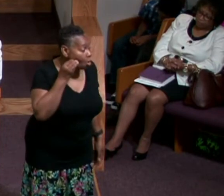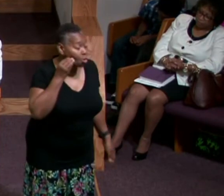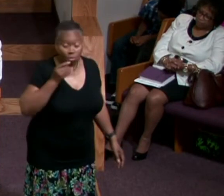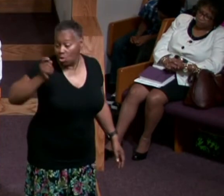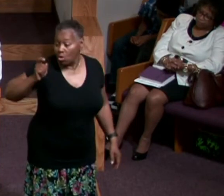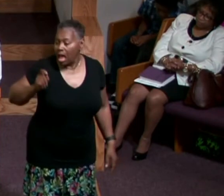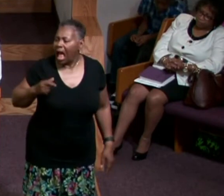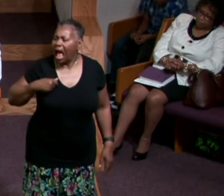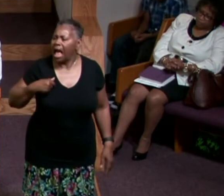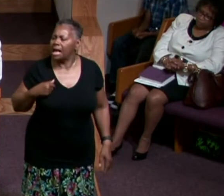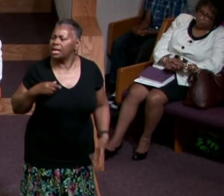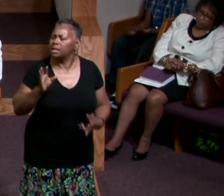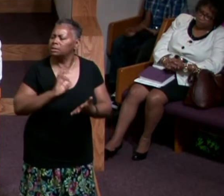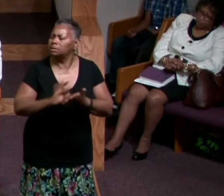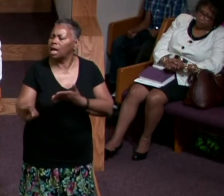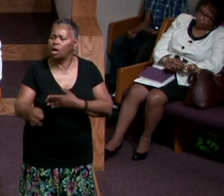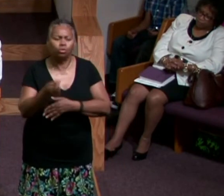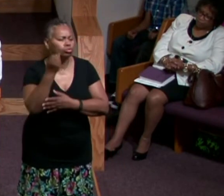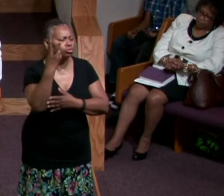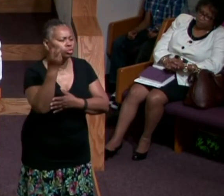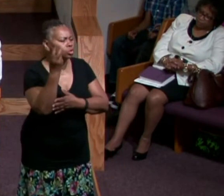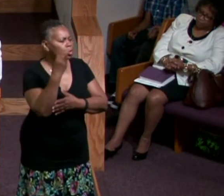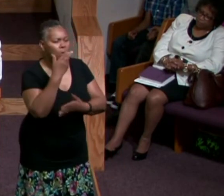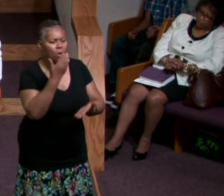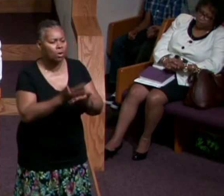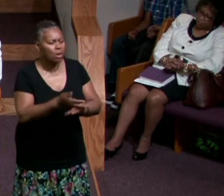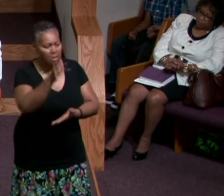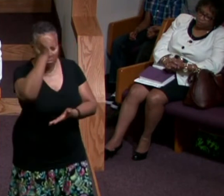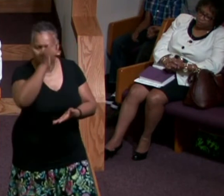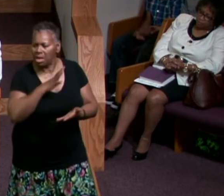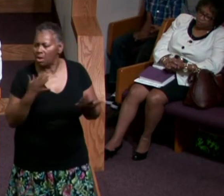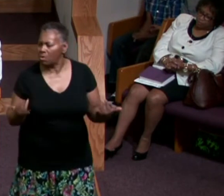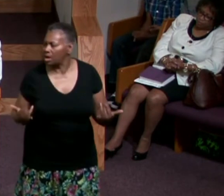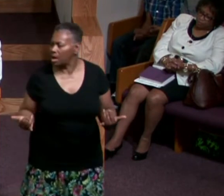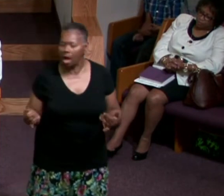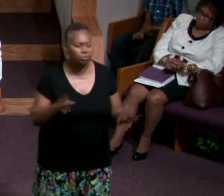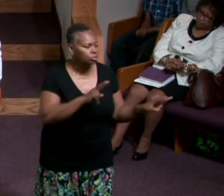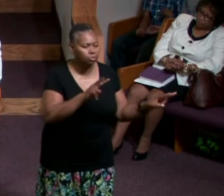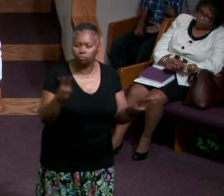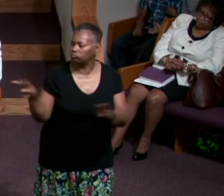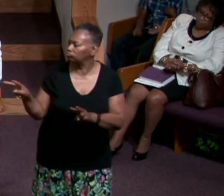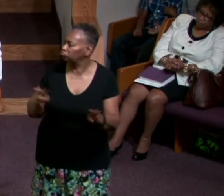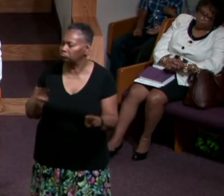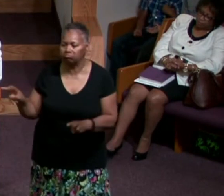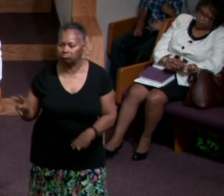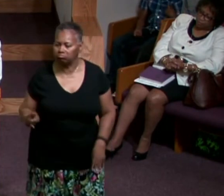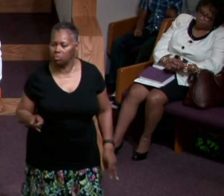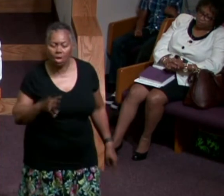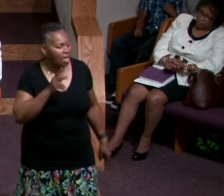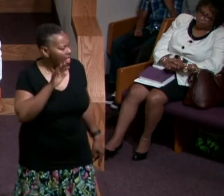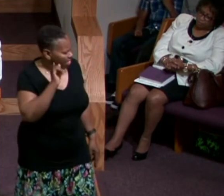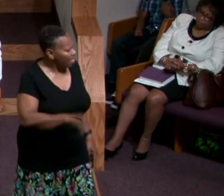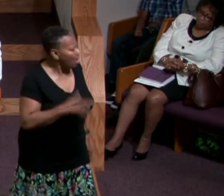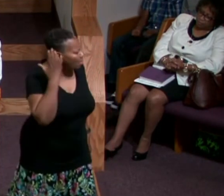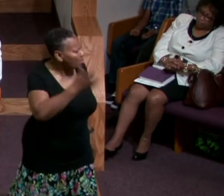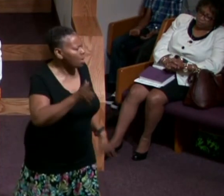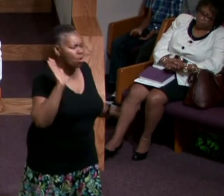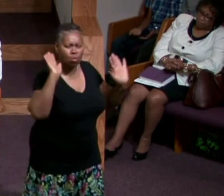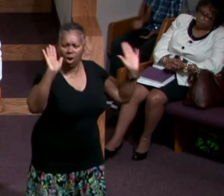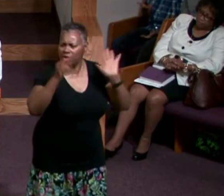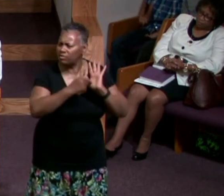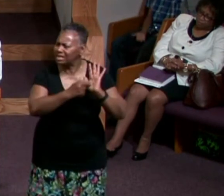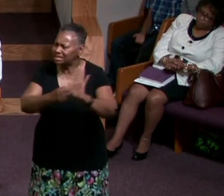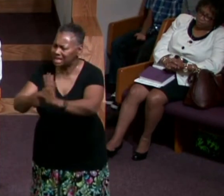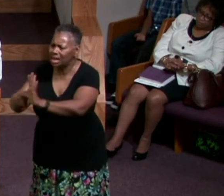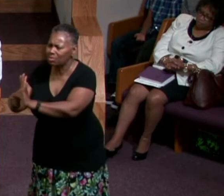least 12 good brothers right now. And I can just do this. Who will be wonderful examples